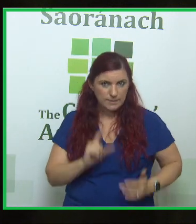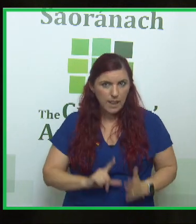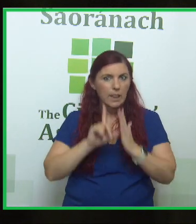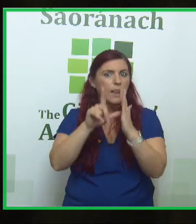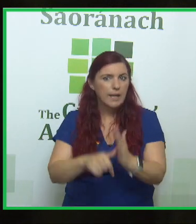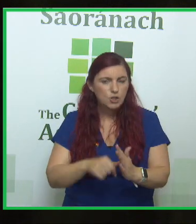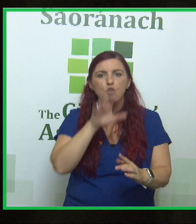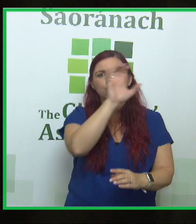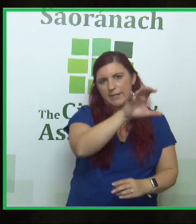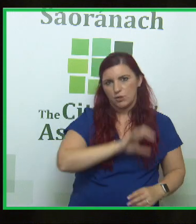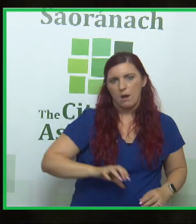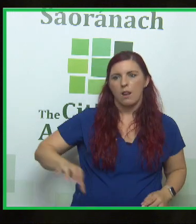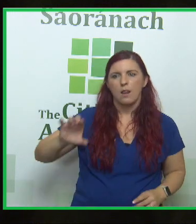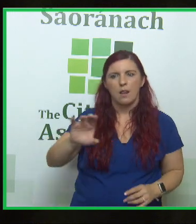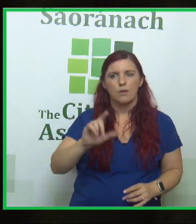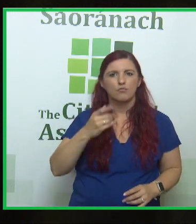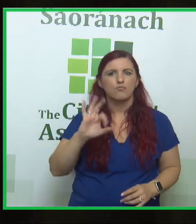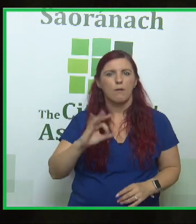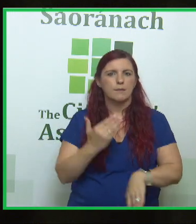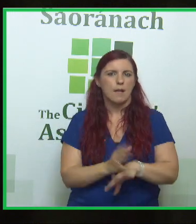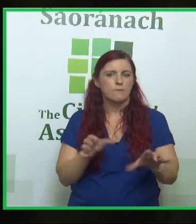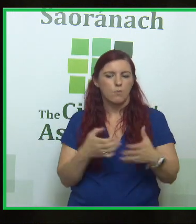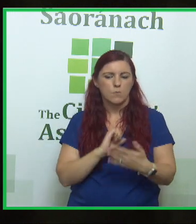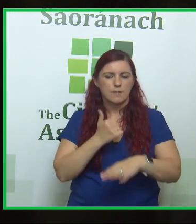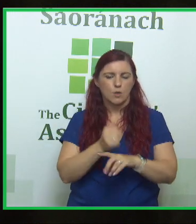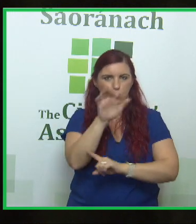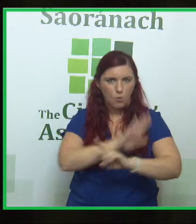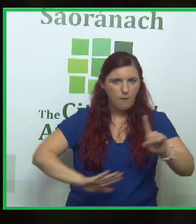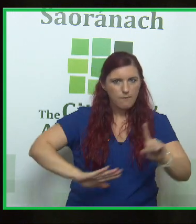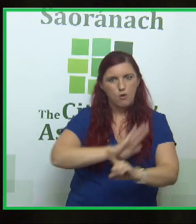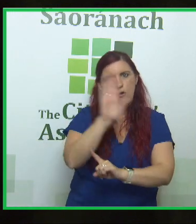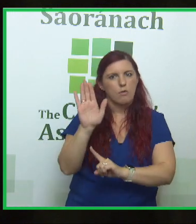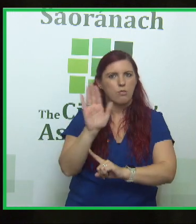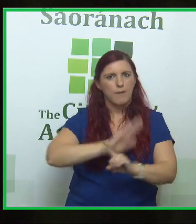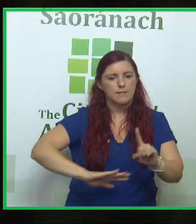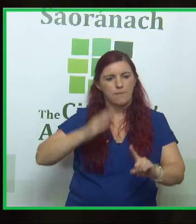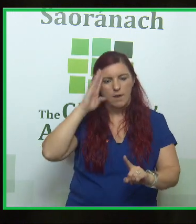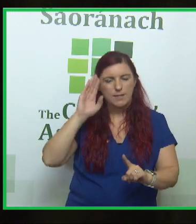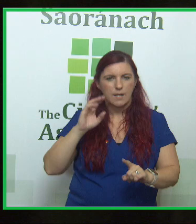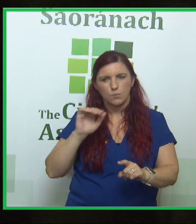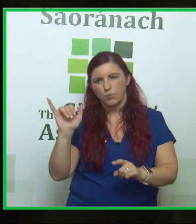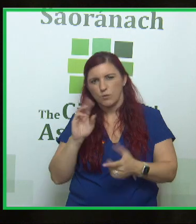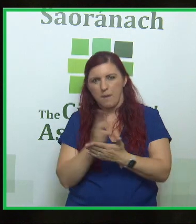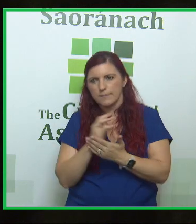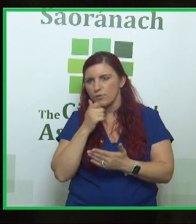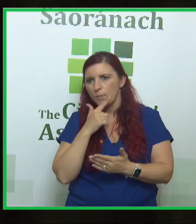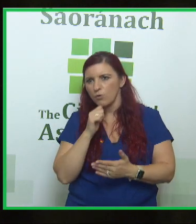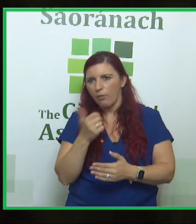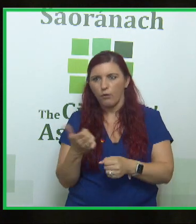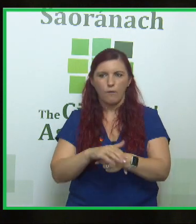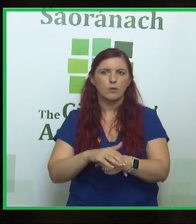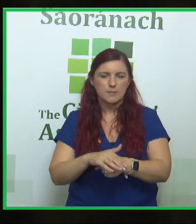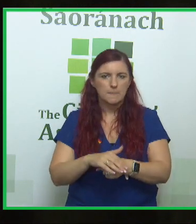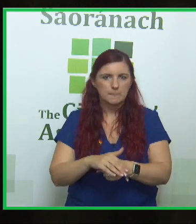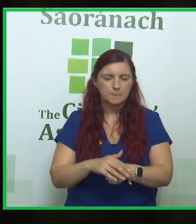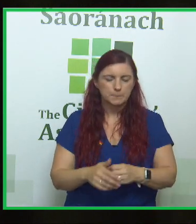the regional drug task forces were set up to cover the rest of Ireland and the parts of Dublin that weren't originally, I suppose, catered for